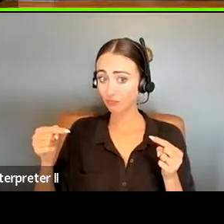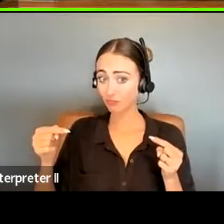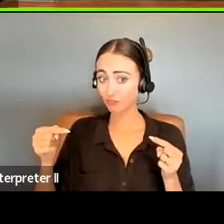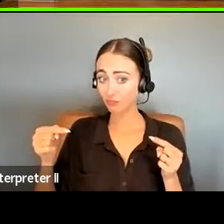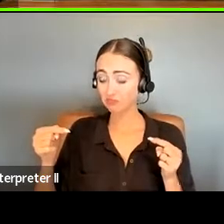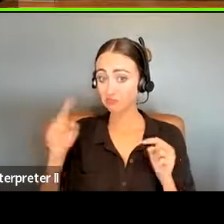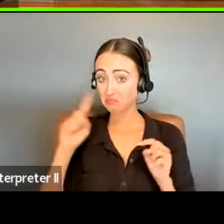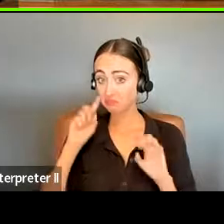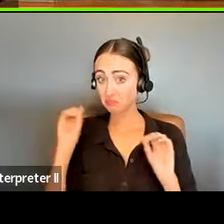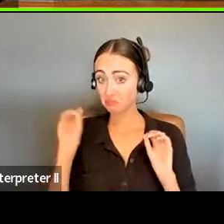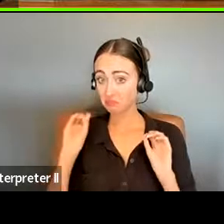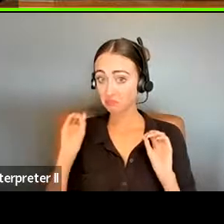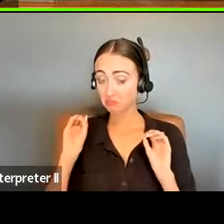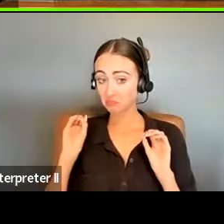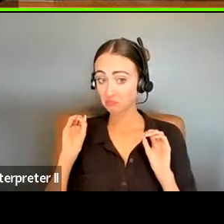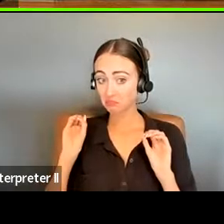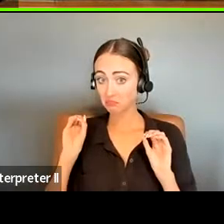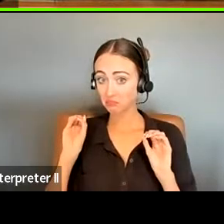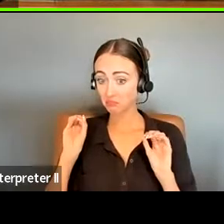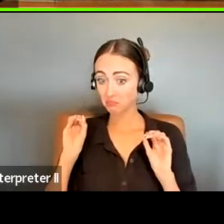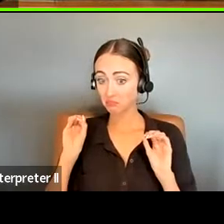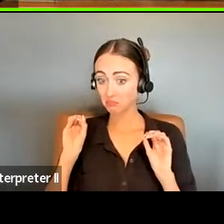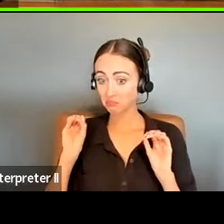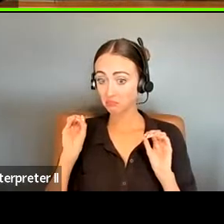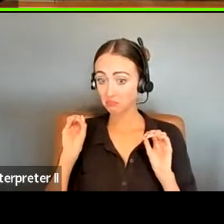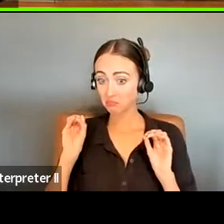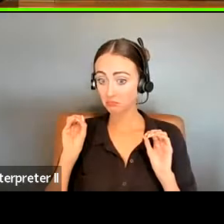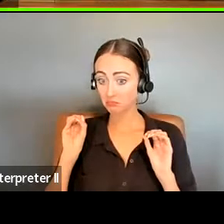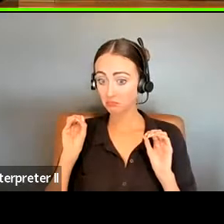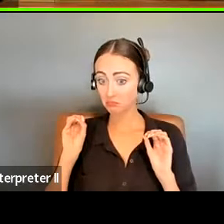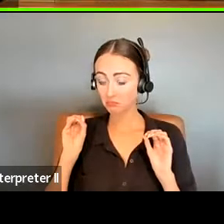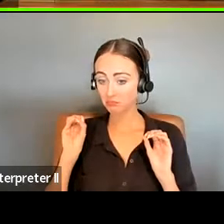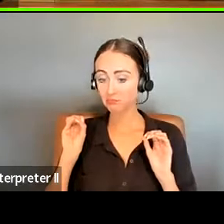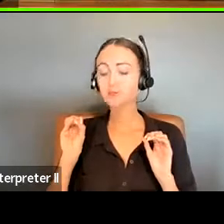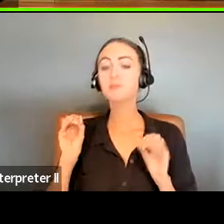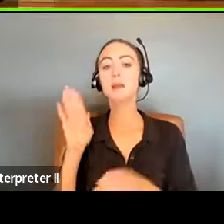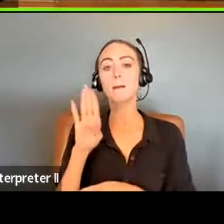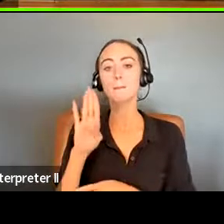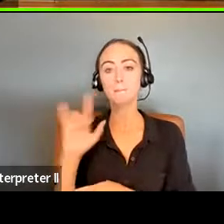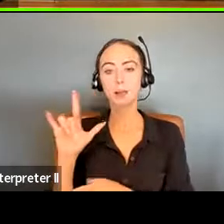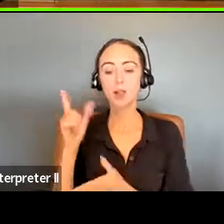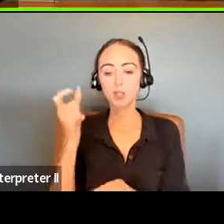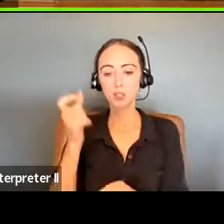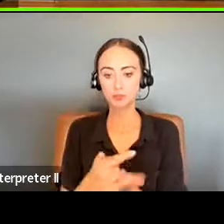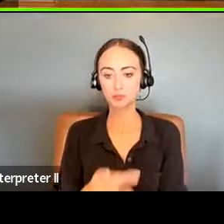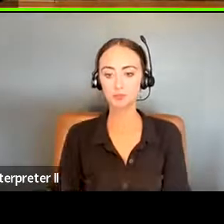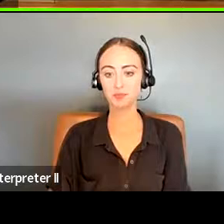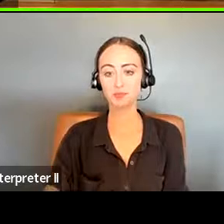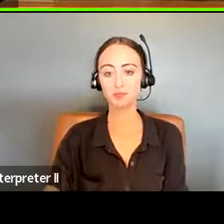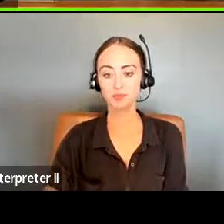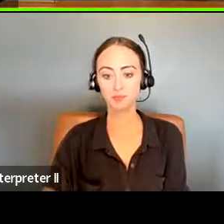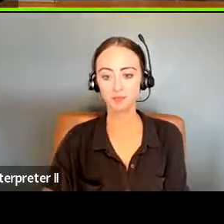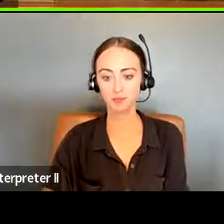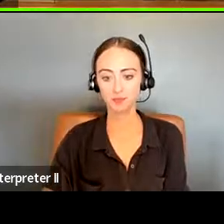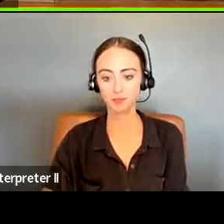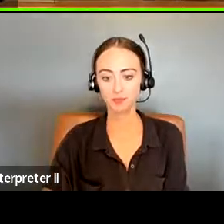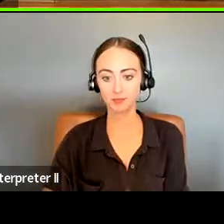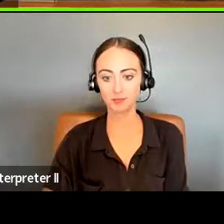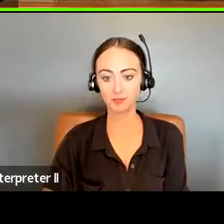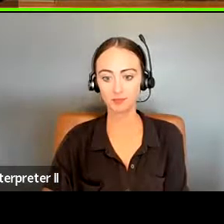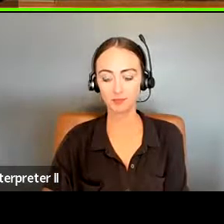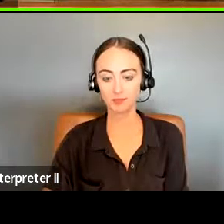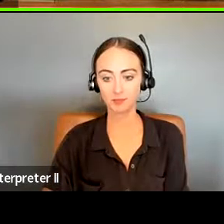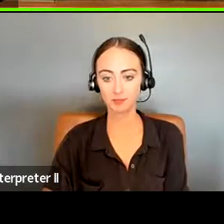I don't see or hear any no votes. The bill is approved unanimously. The